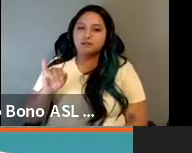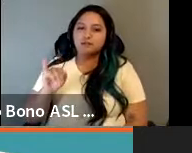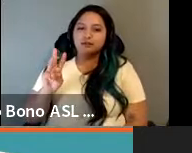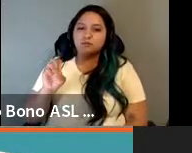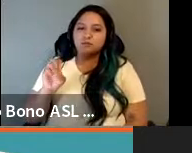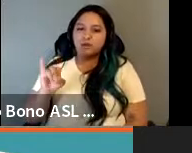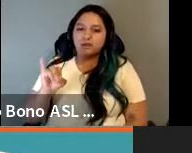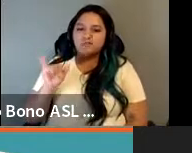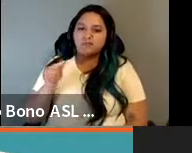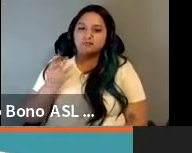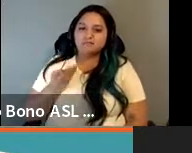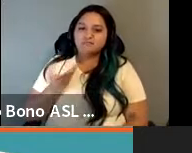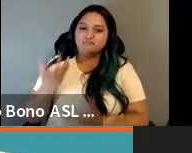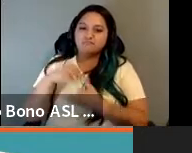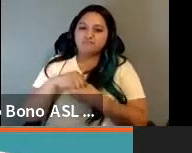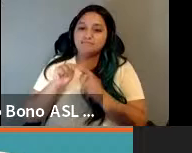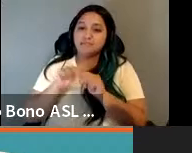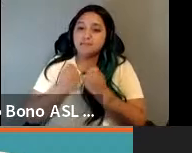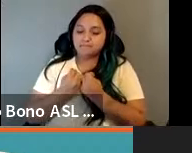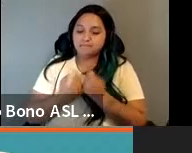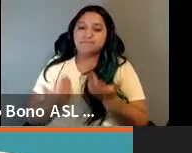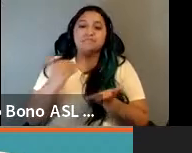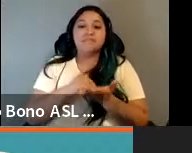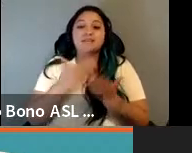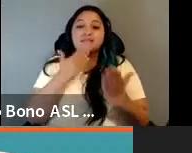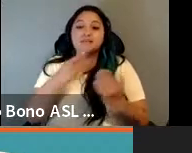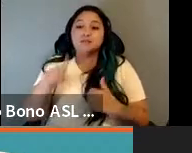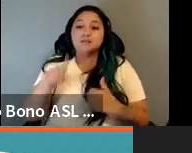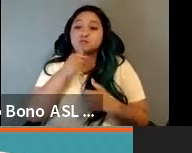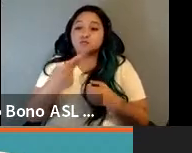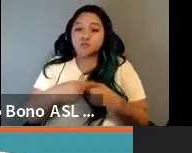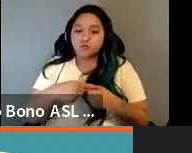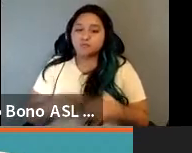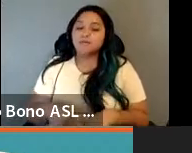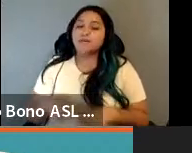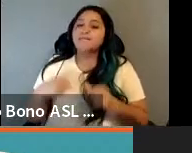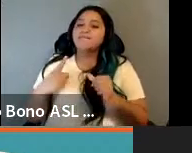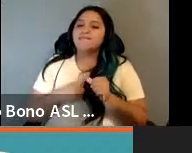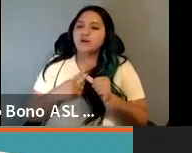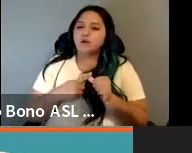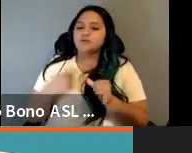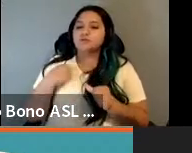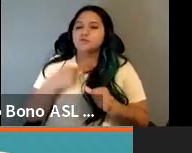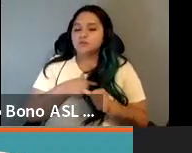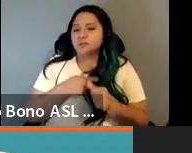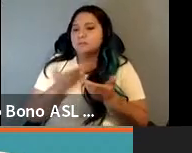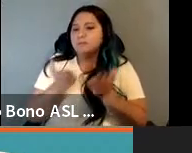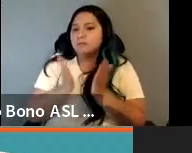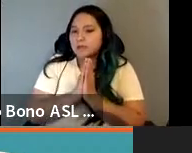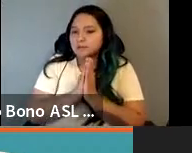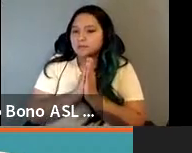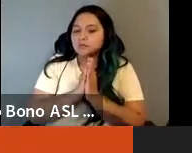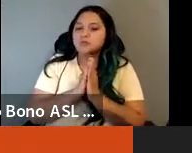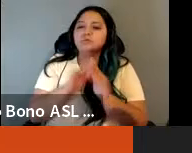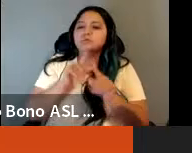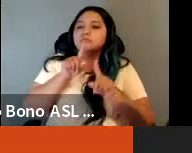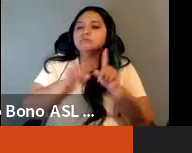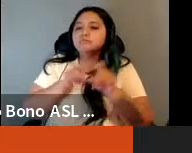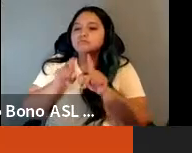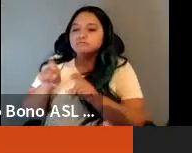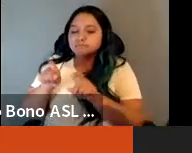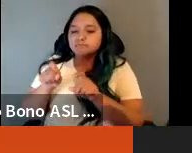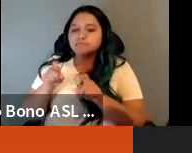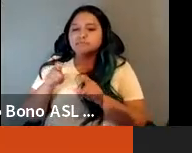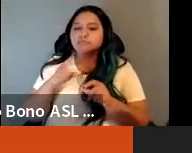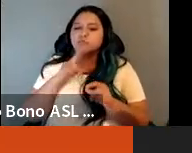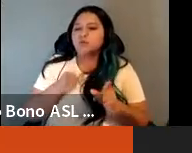much. Before we start, we have a few questions that we'd like to ask you, and we are going to have a quick poll to